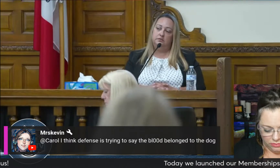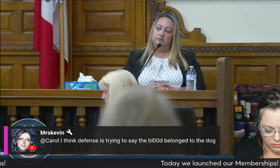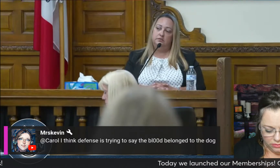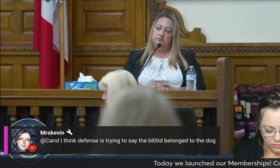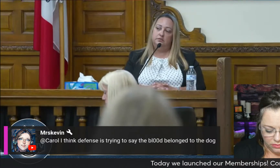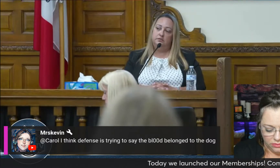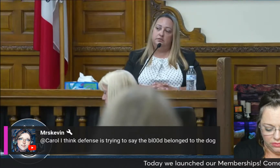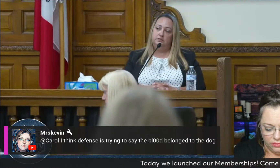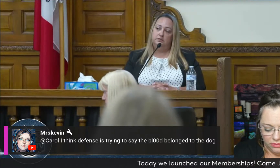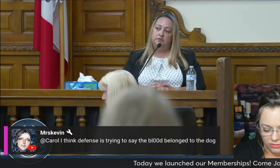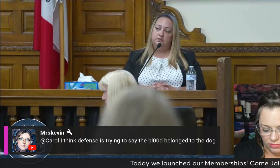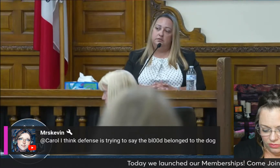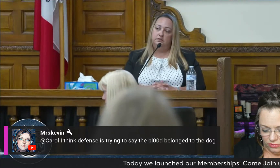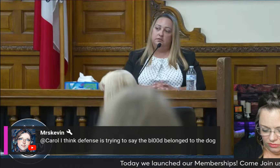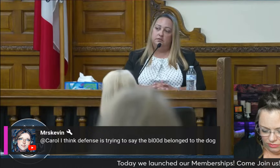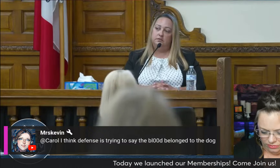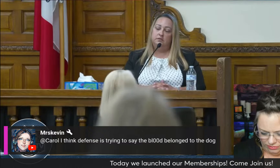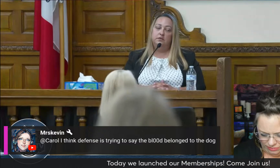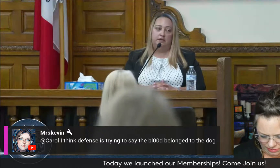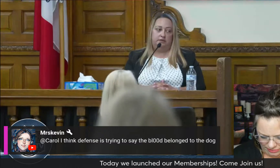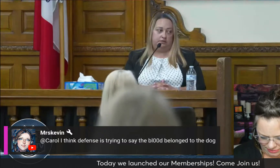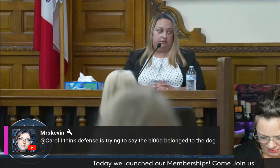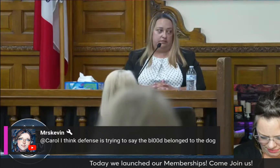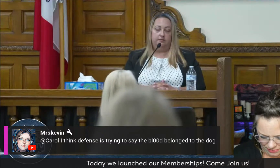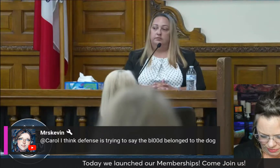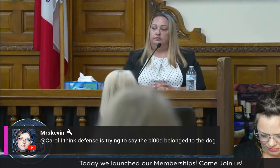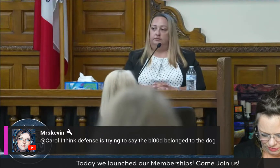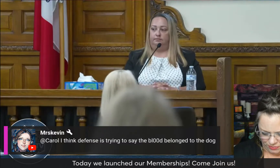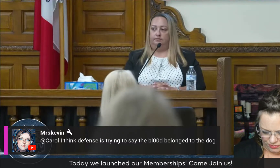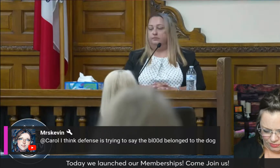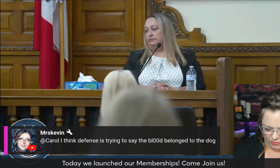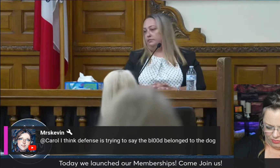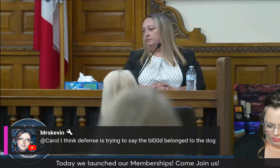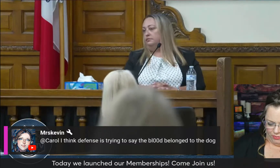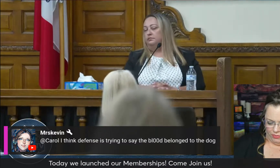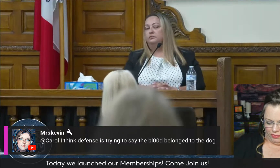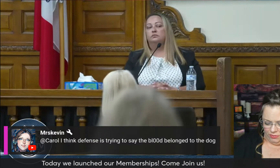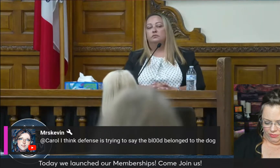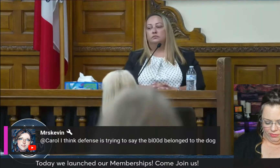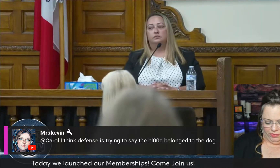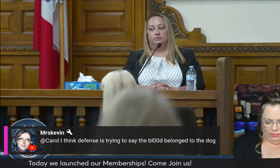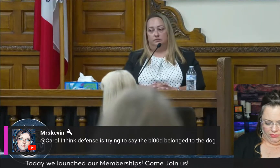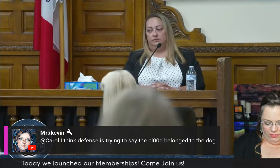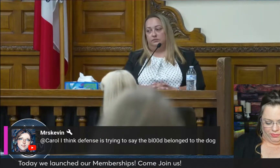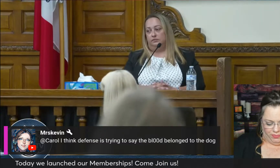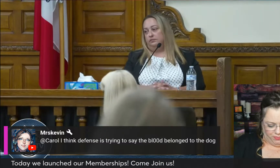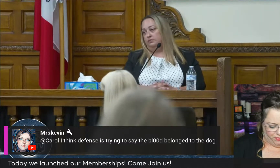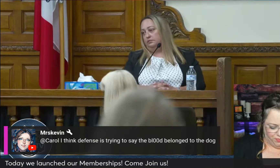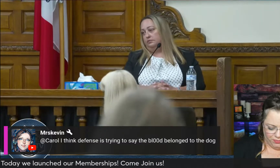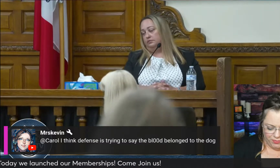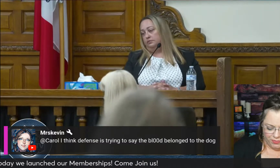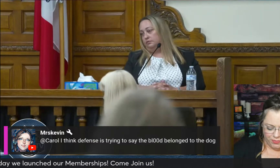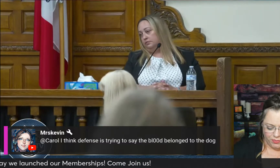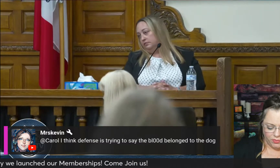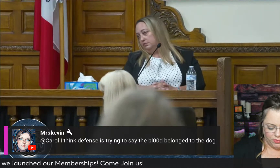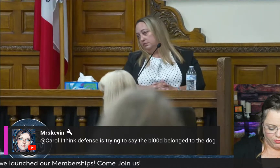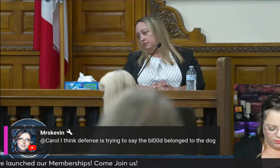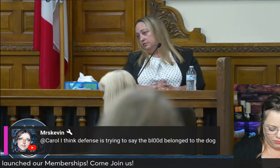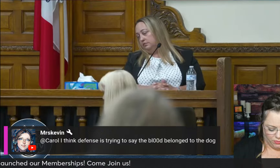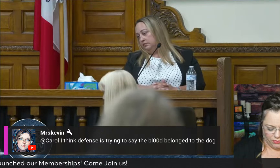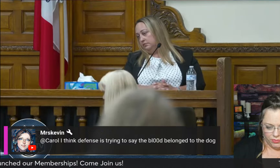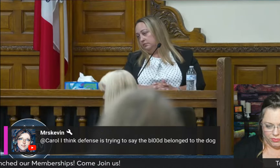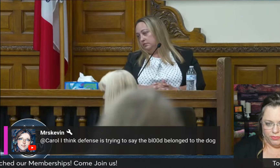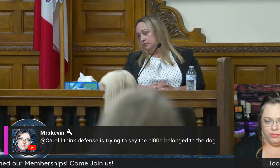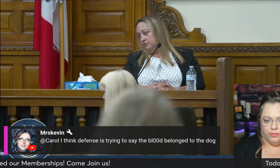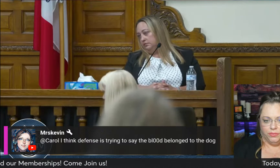certainty, that's sort of where you're coming from, isn't it? Yes. Absolute certainty. But in many cases, you can say there's a very